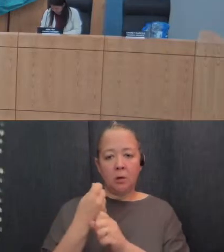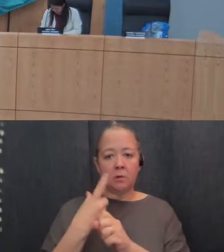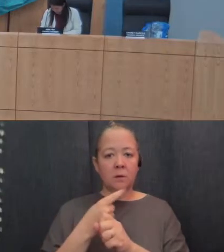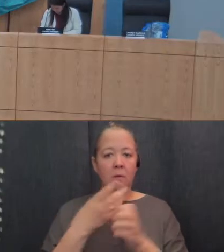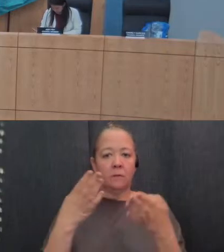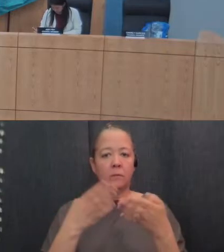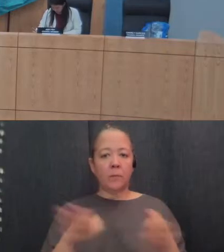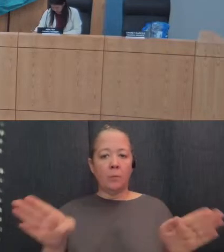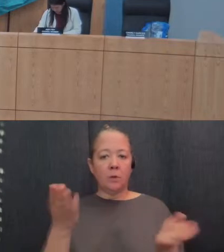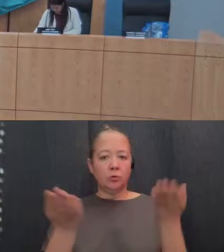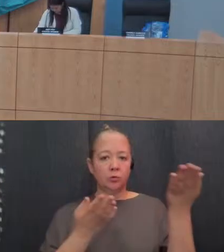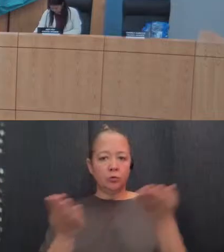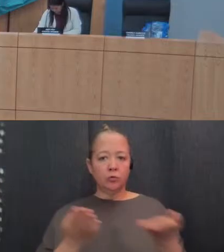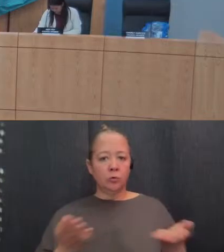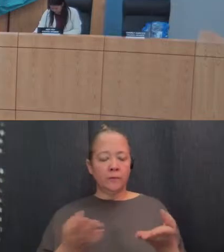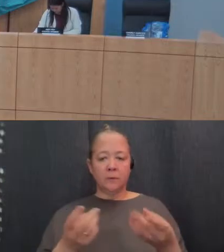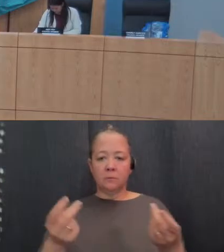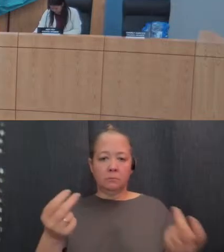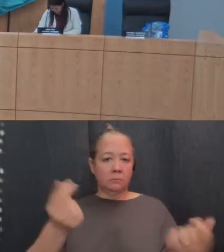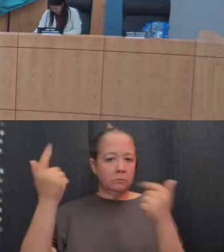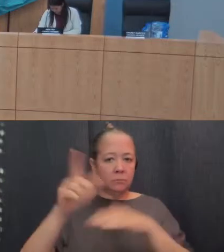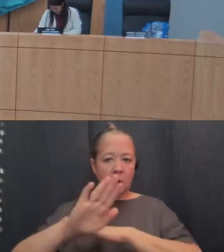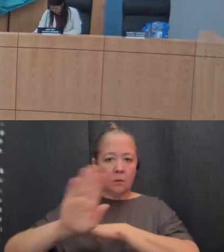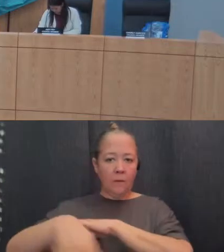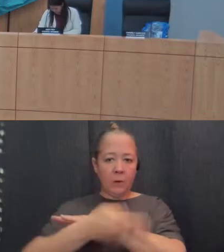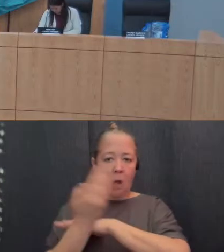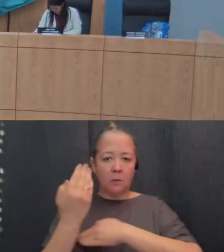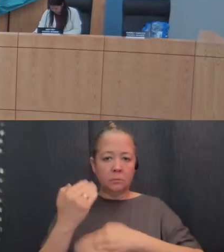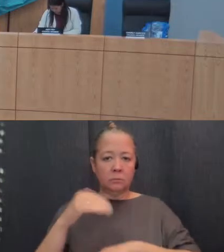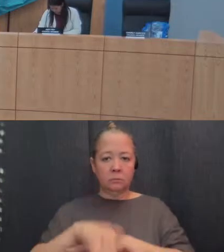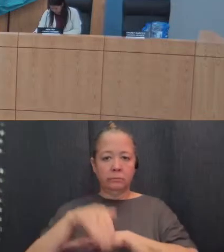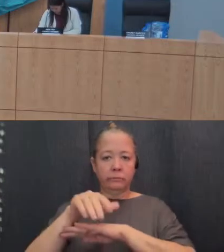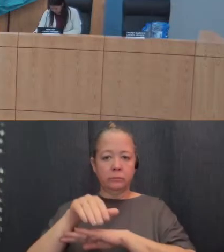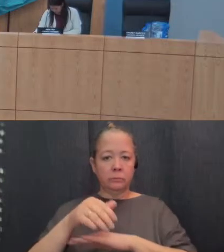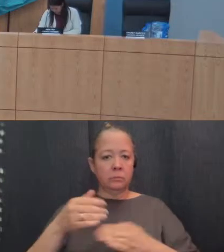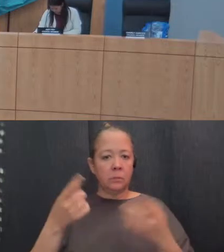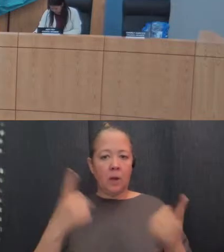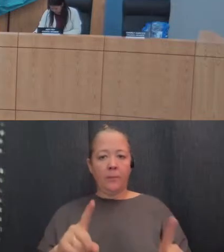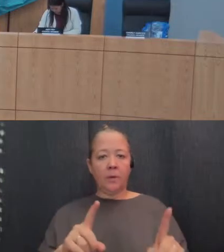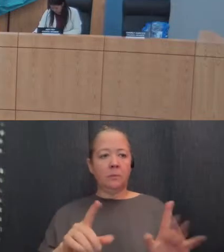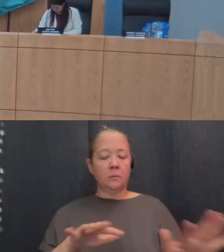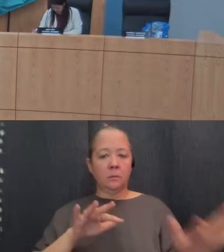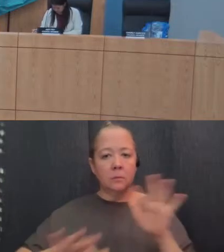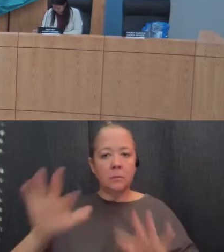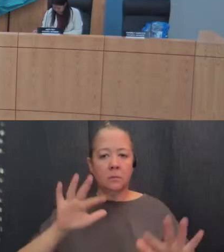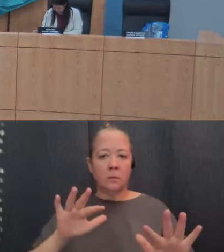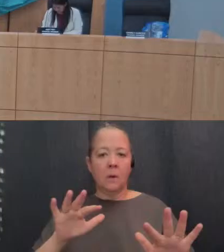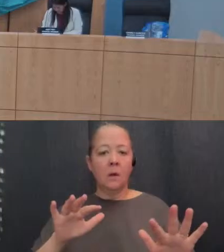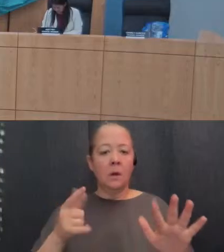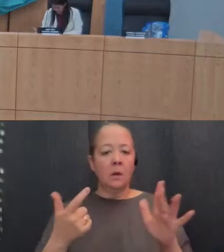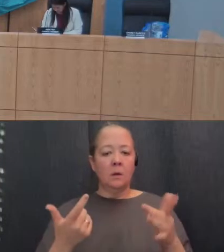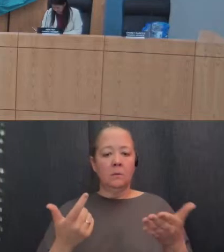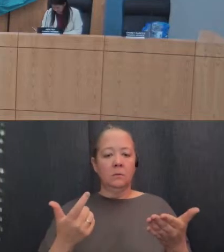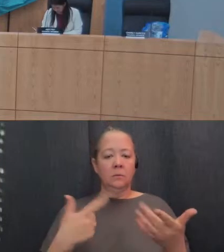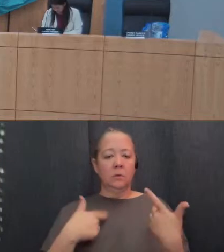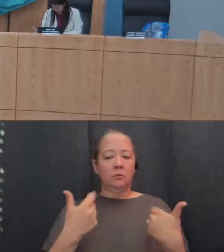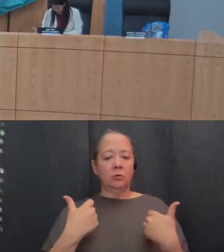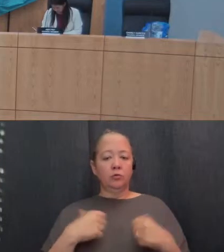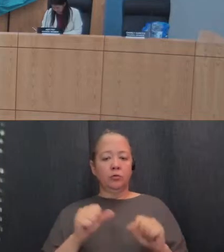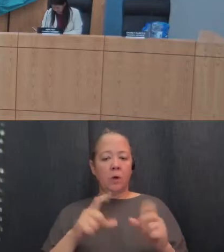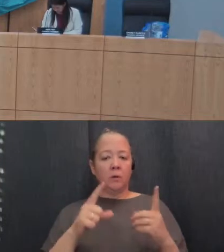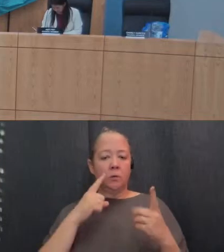year, for us to try to manage a household, pay our taxes, raise our kids in this beautiful place we